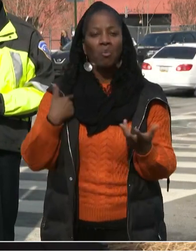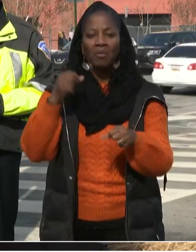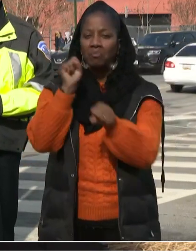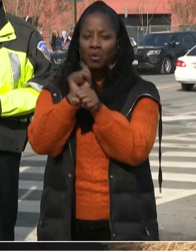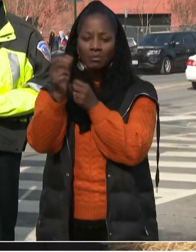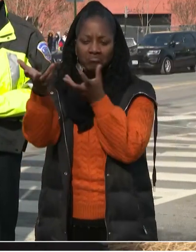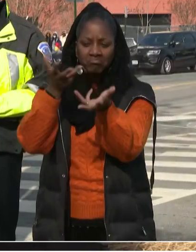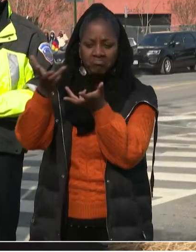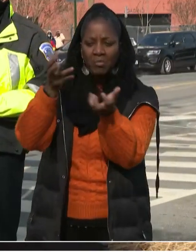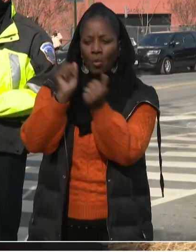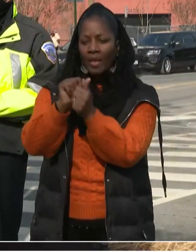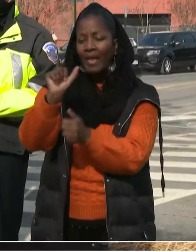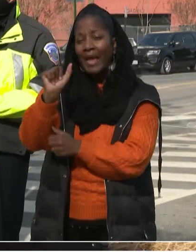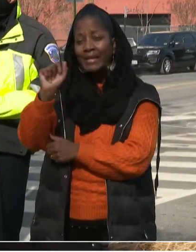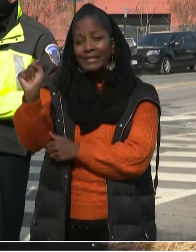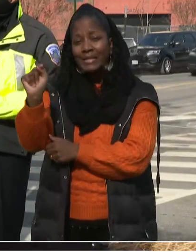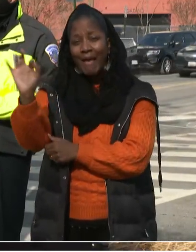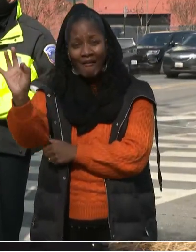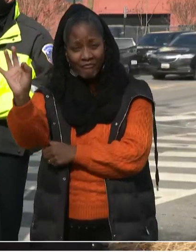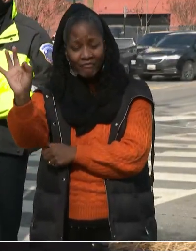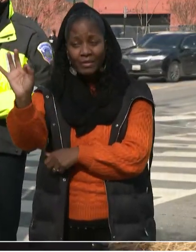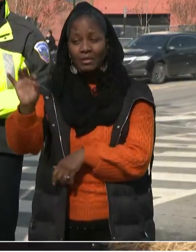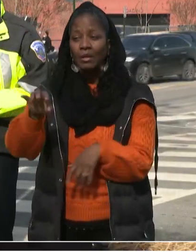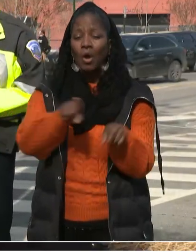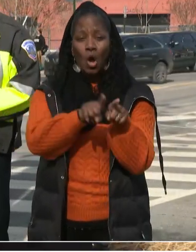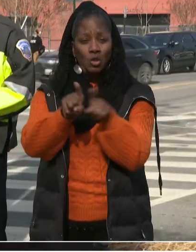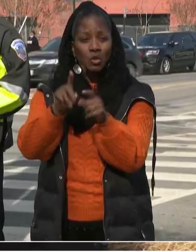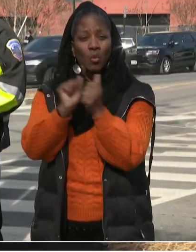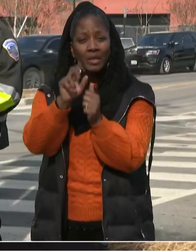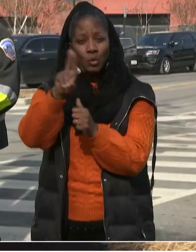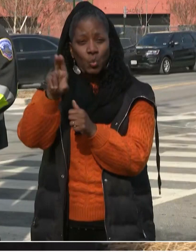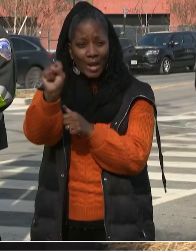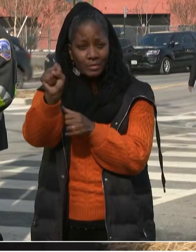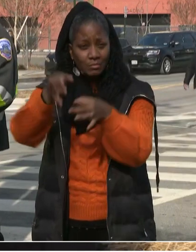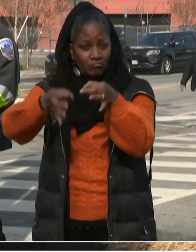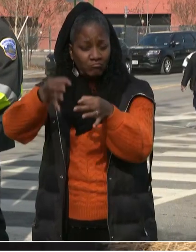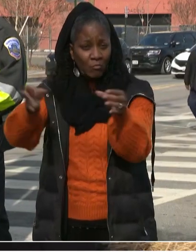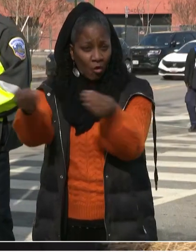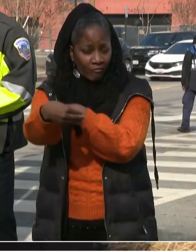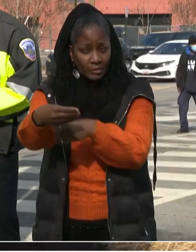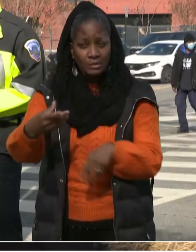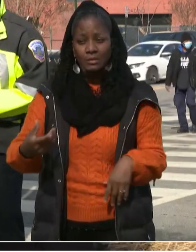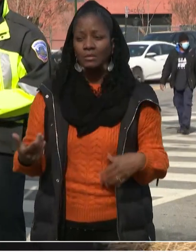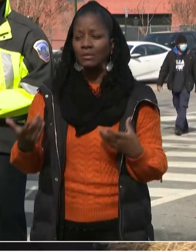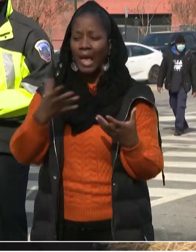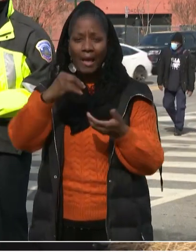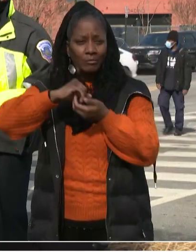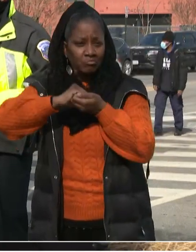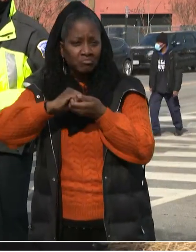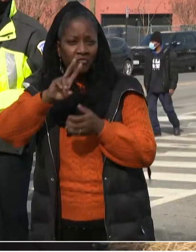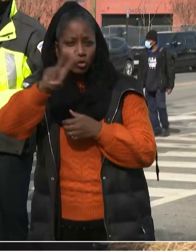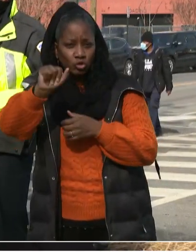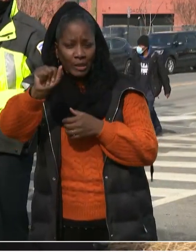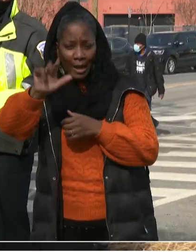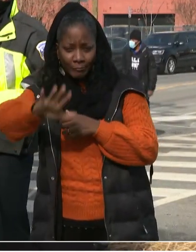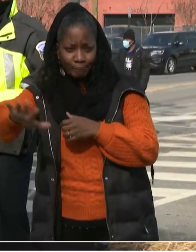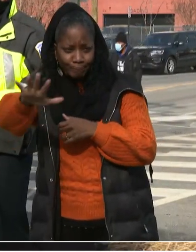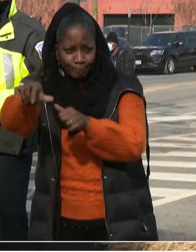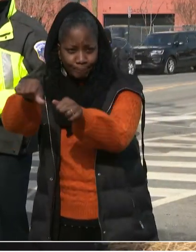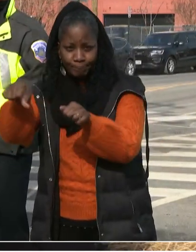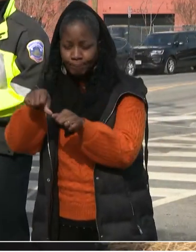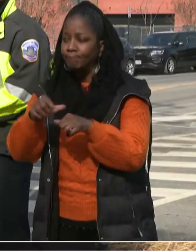the ATF, as well as the United States Attorney's offices and neighboring Virginia counties,